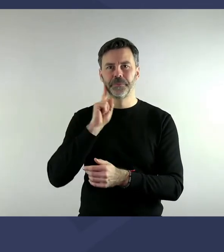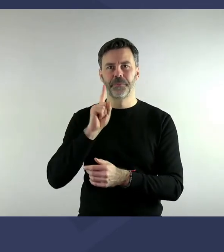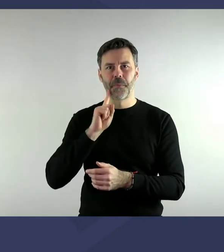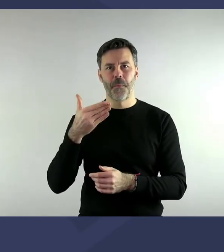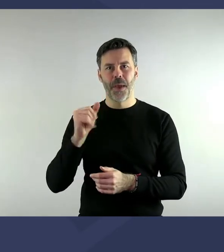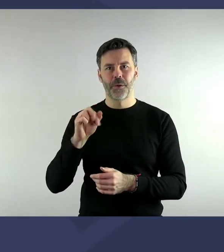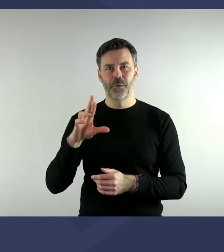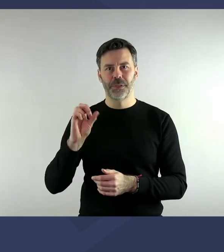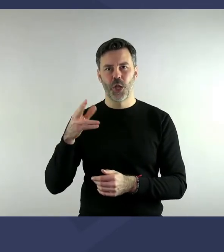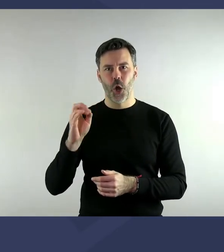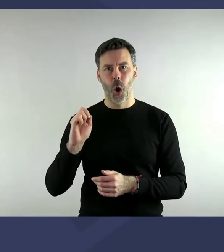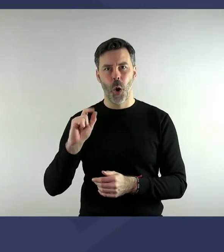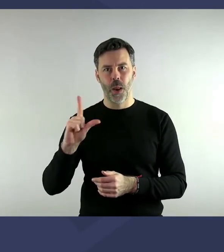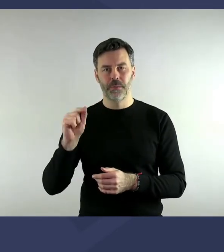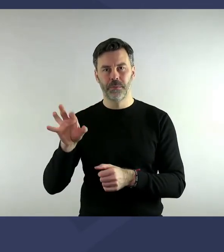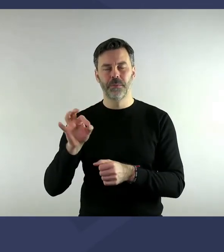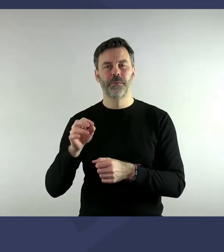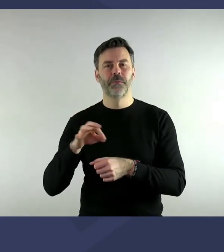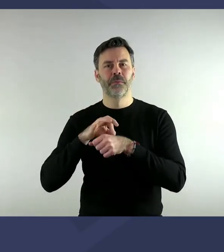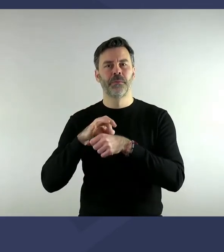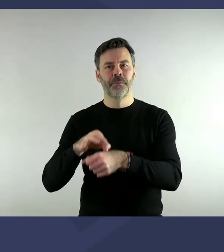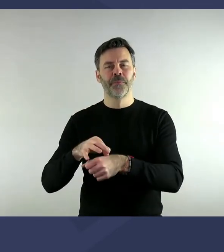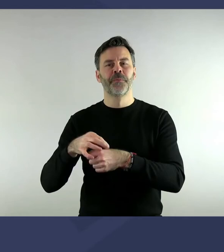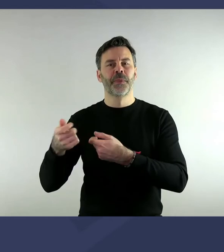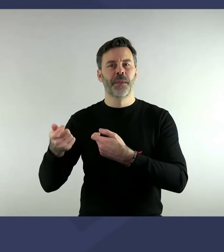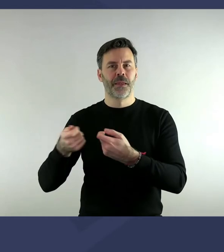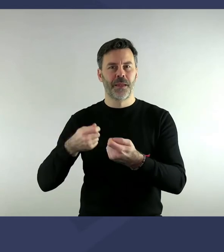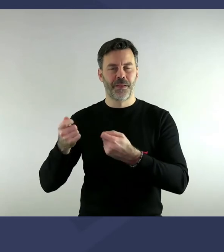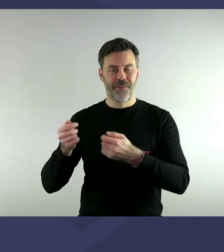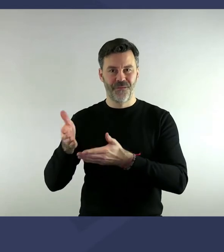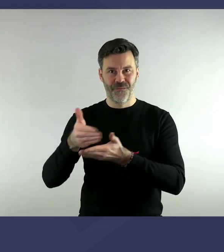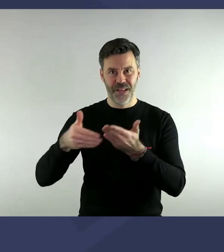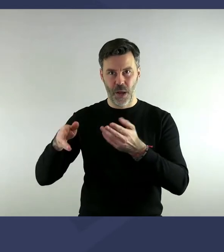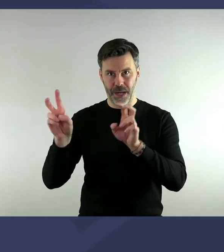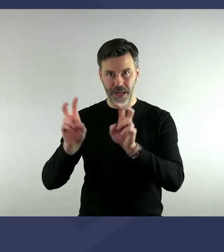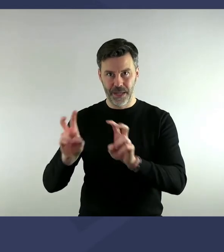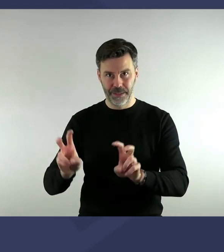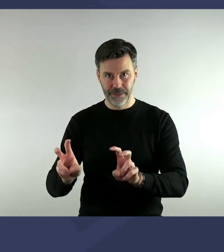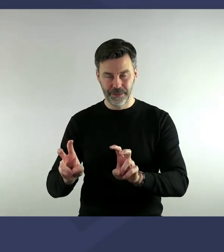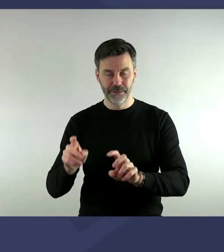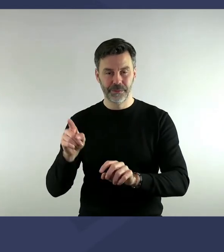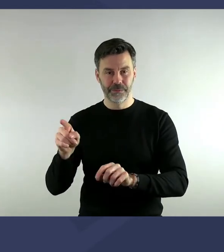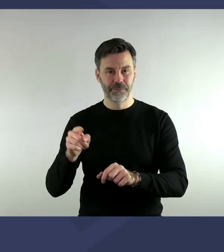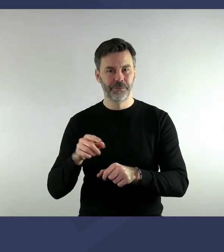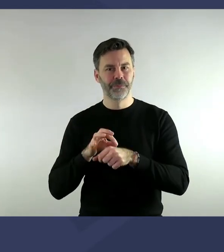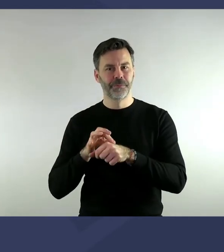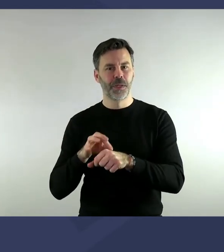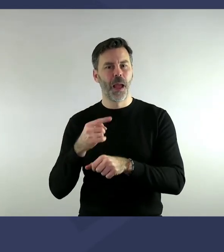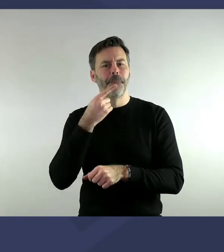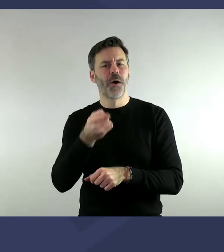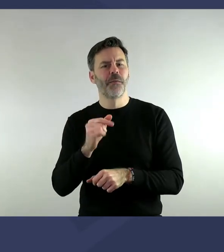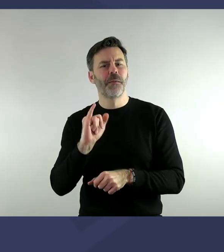have Mr. Magnus Nyholm with us, who is the head of the emergency preparedness, and who will tell us